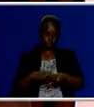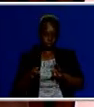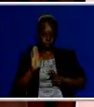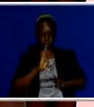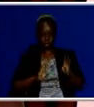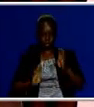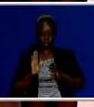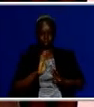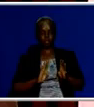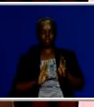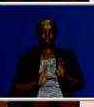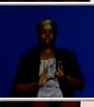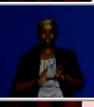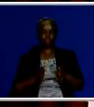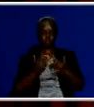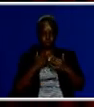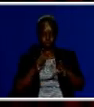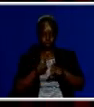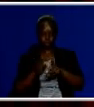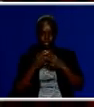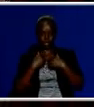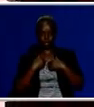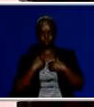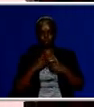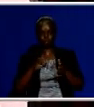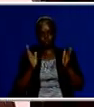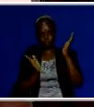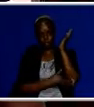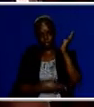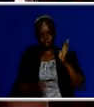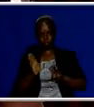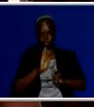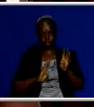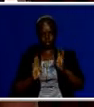habits. And there are also bad habits.